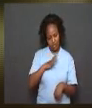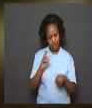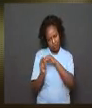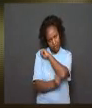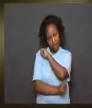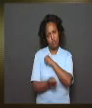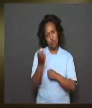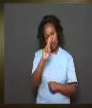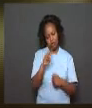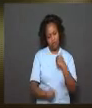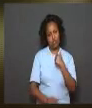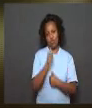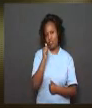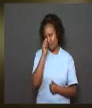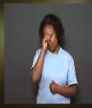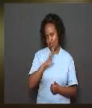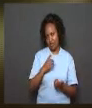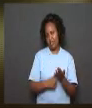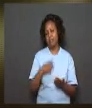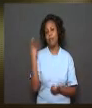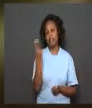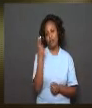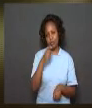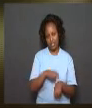punished for holding certain views.